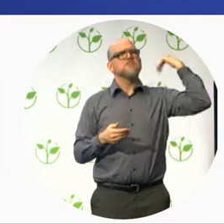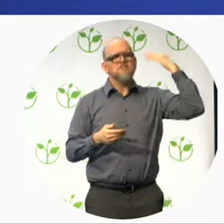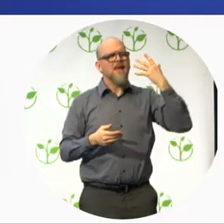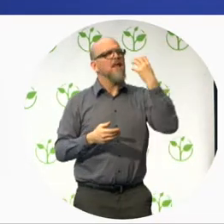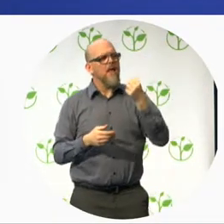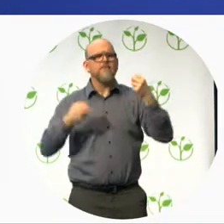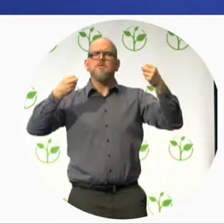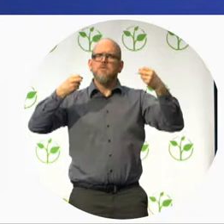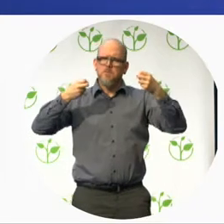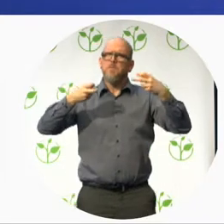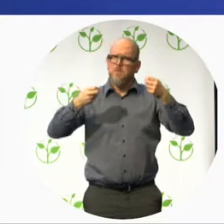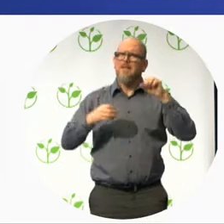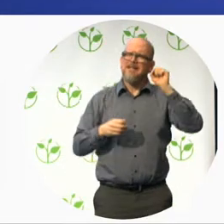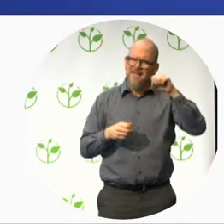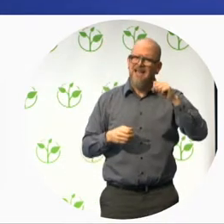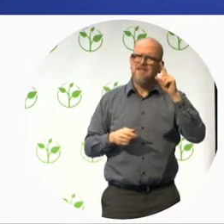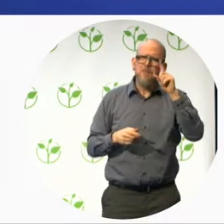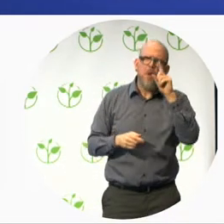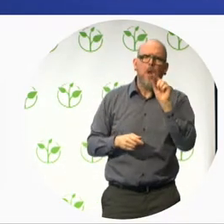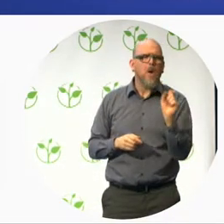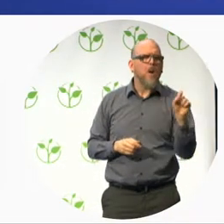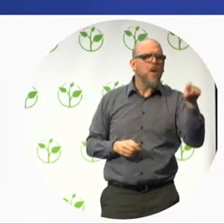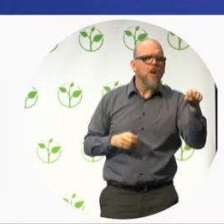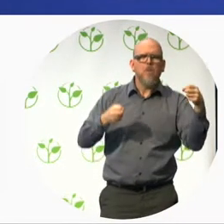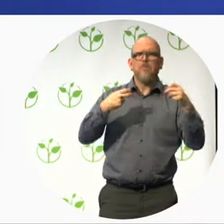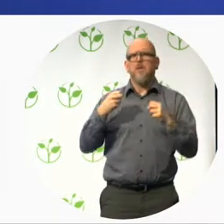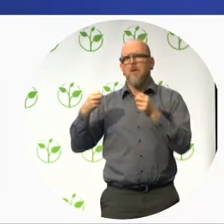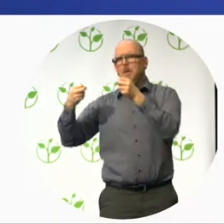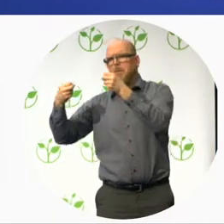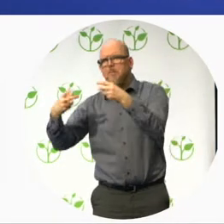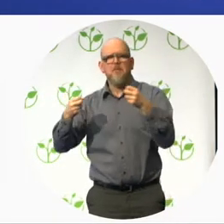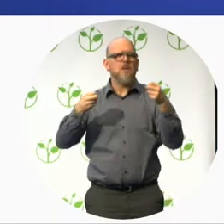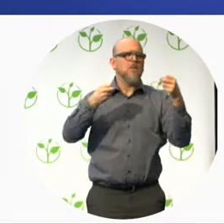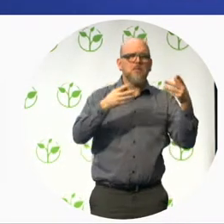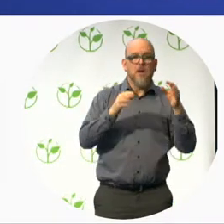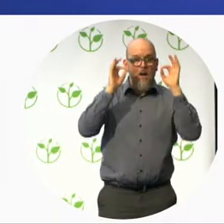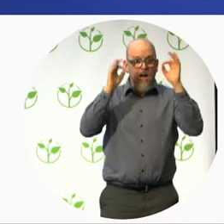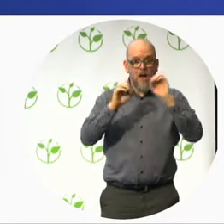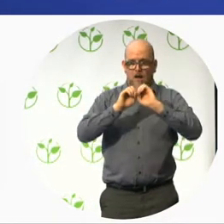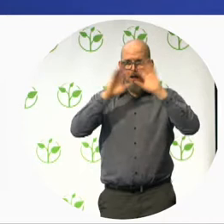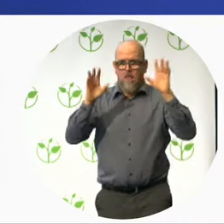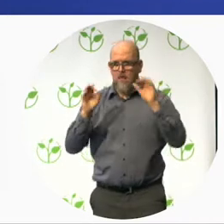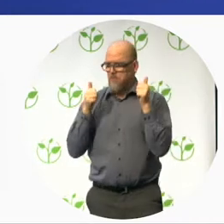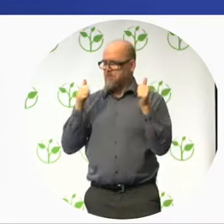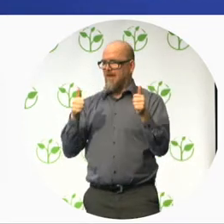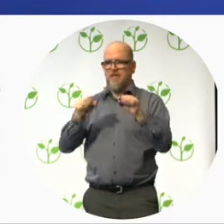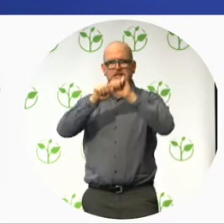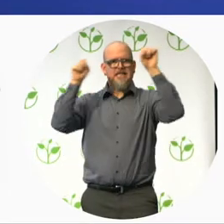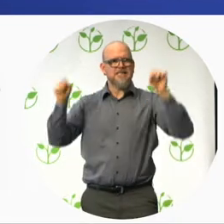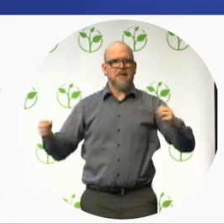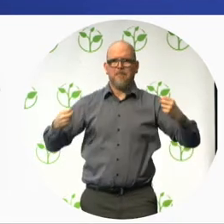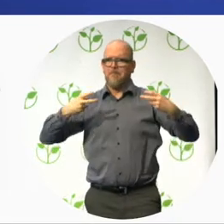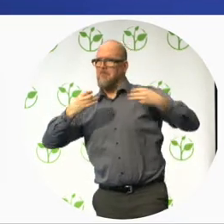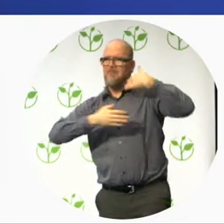we did not develop such a refined system until more recently. Since its inception in 2015,